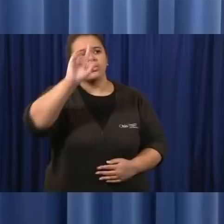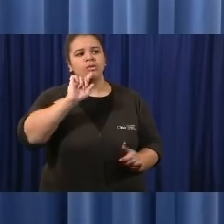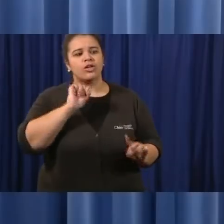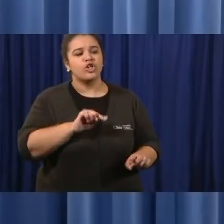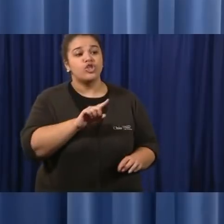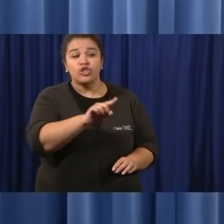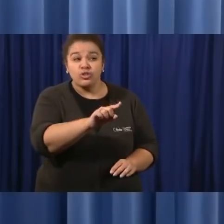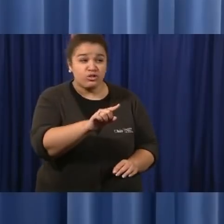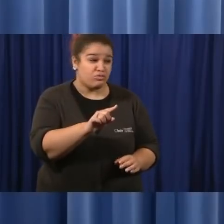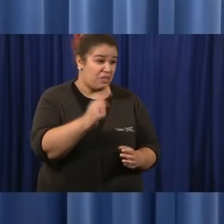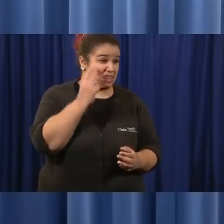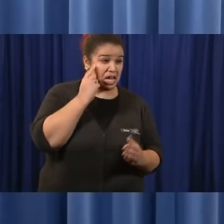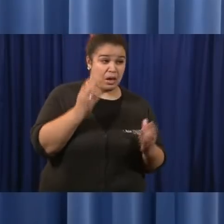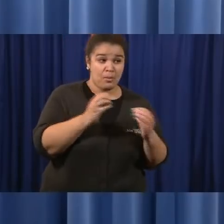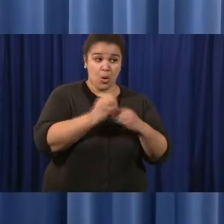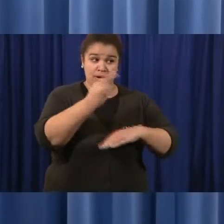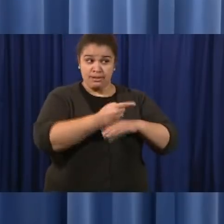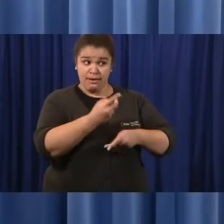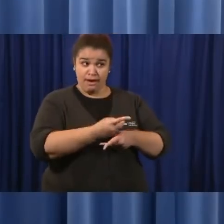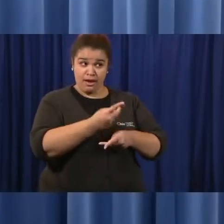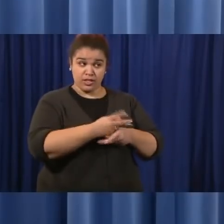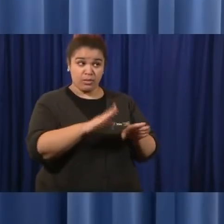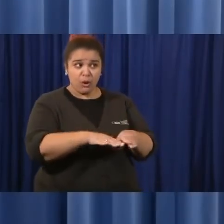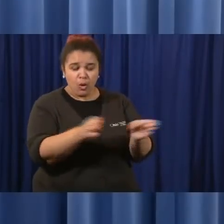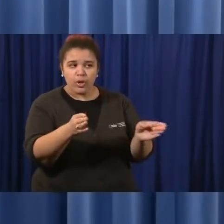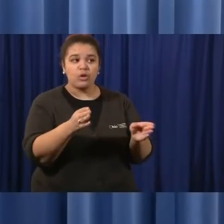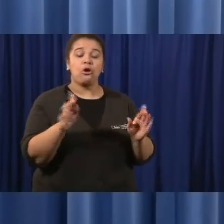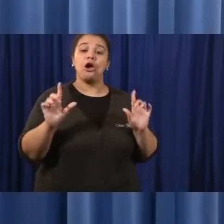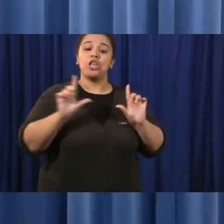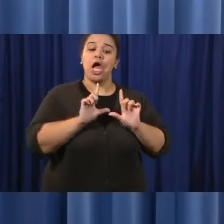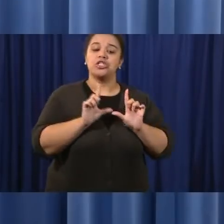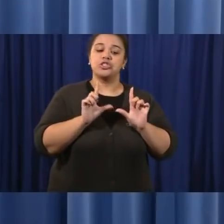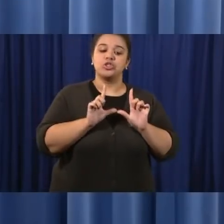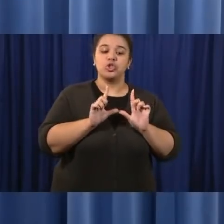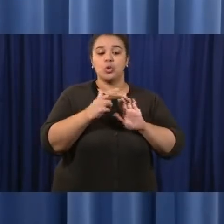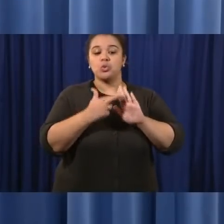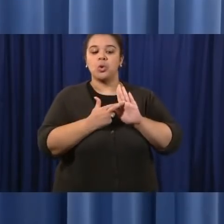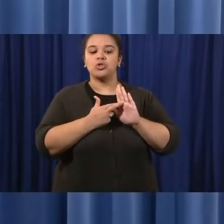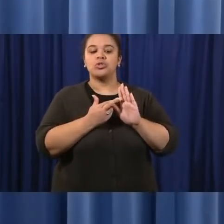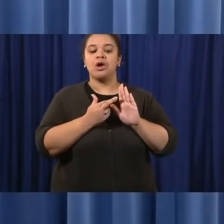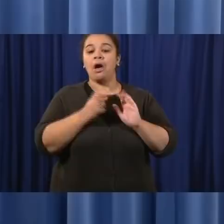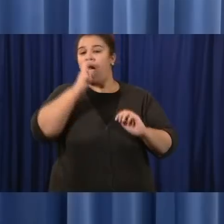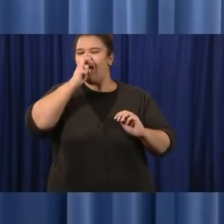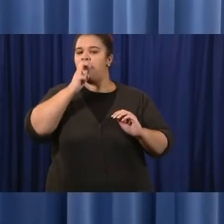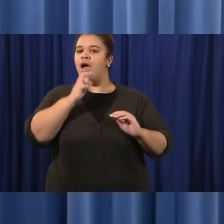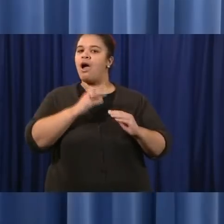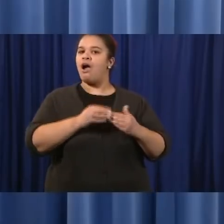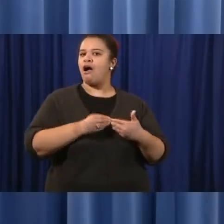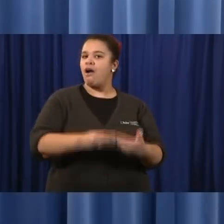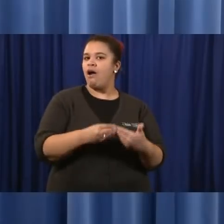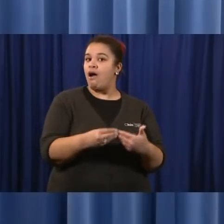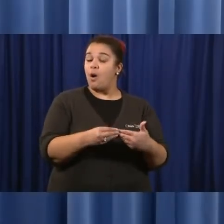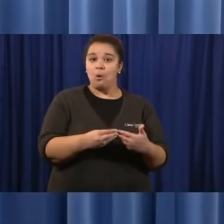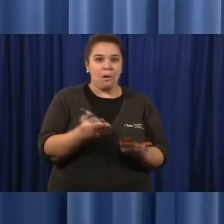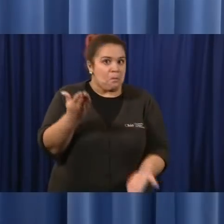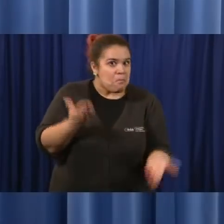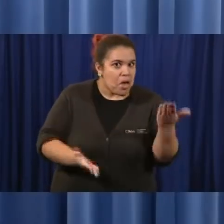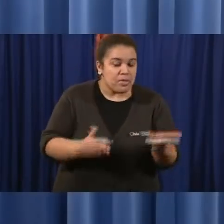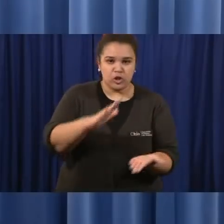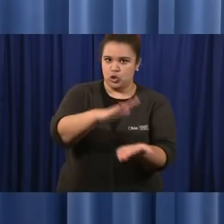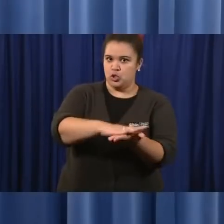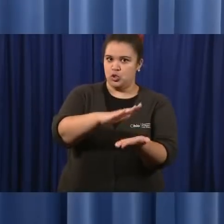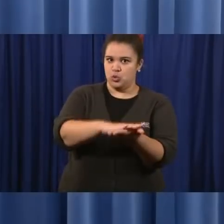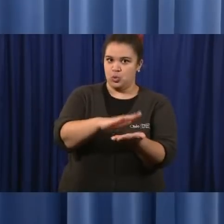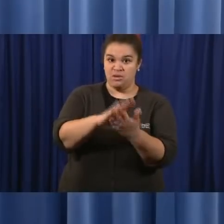rules can be more flexible? Or perhaps have you thought of opening school facilities for